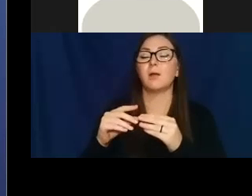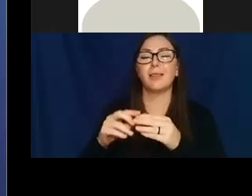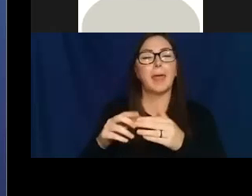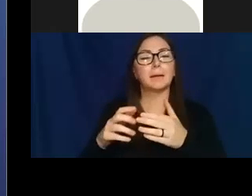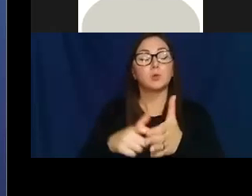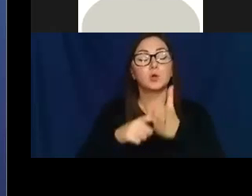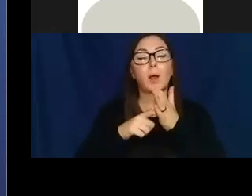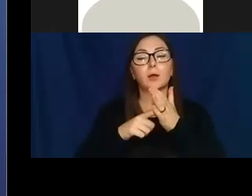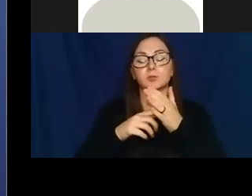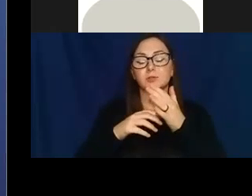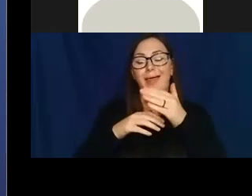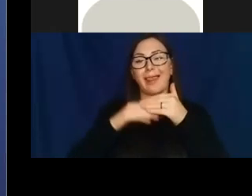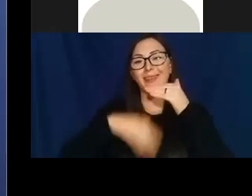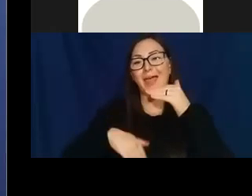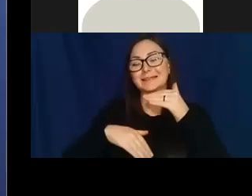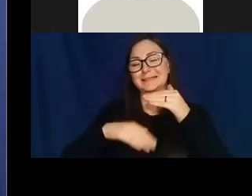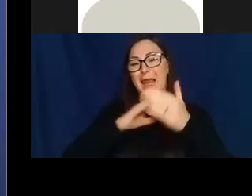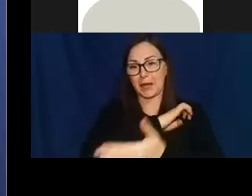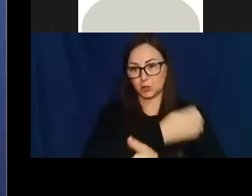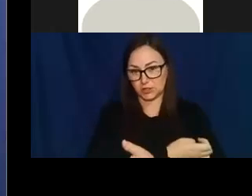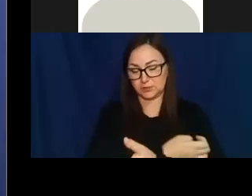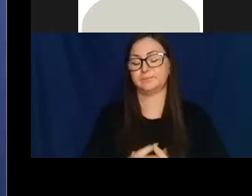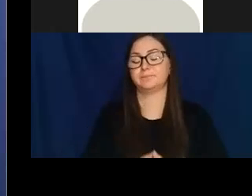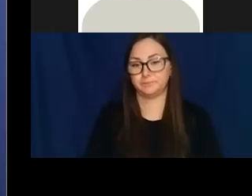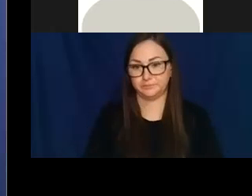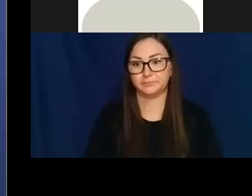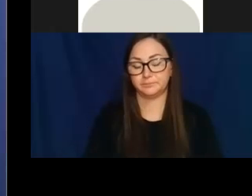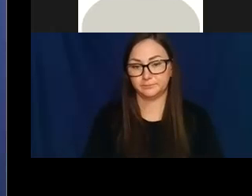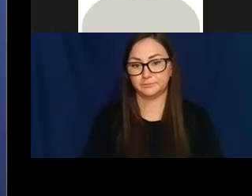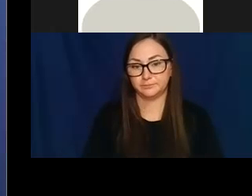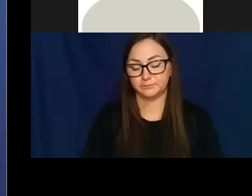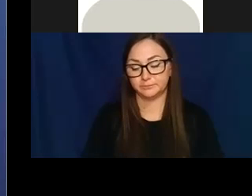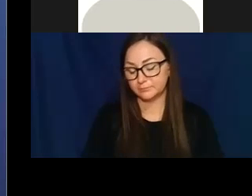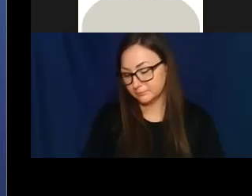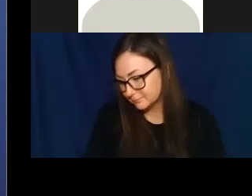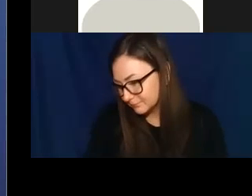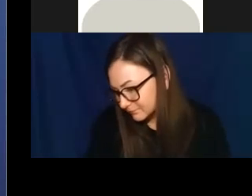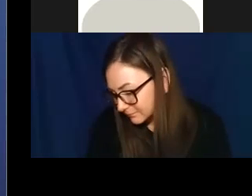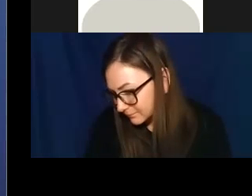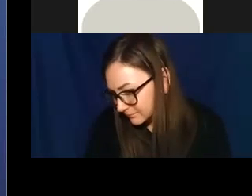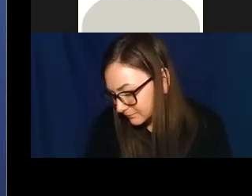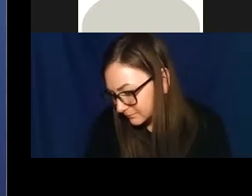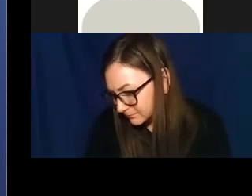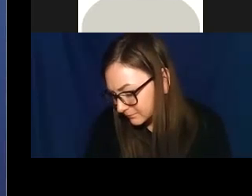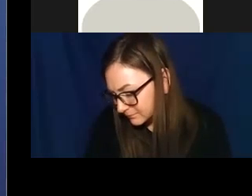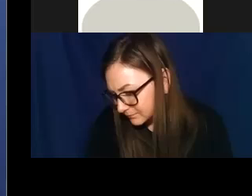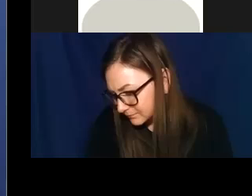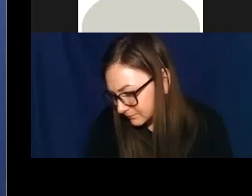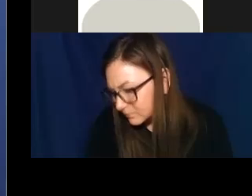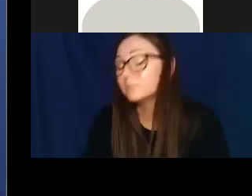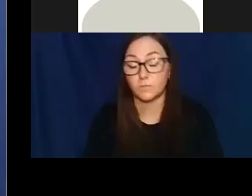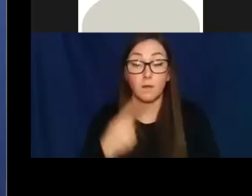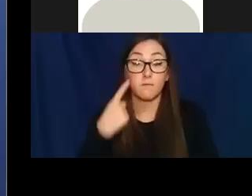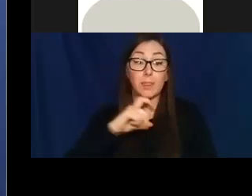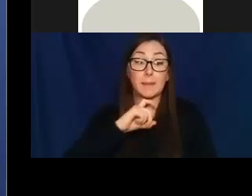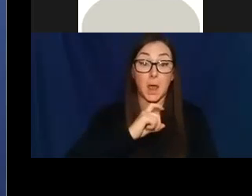spectrum, especially in groups 1 and 2, those metals, they have 1 or 2 electrons in a